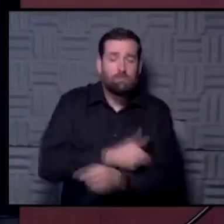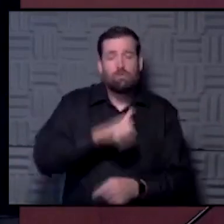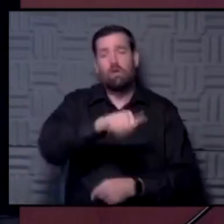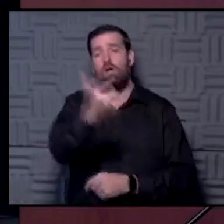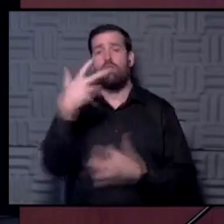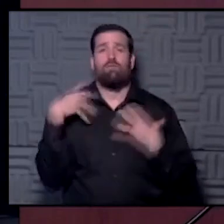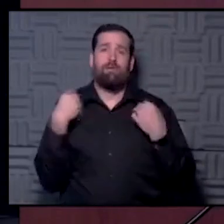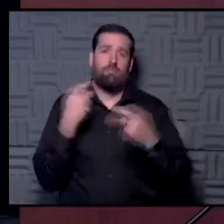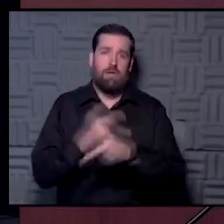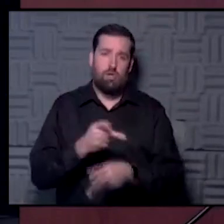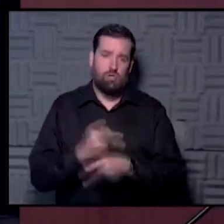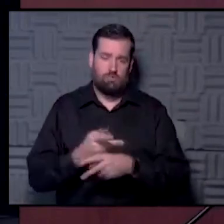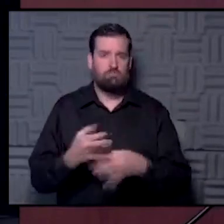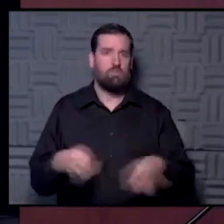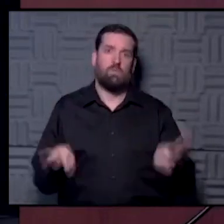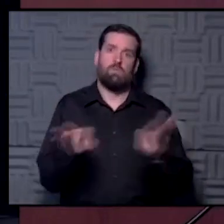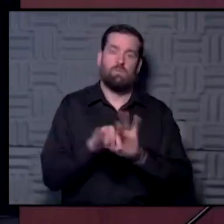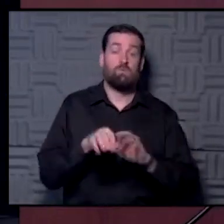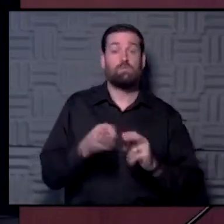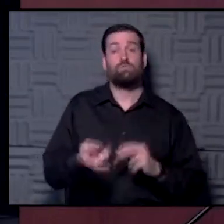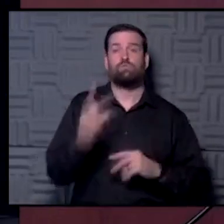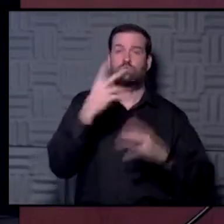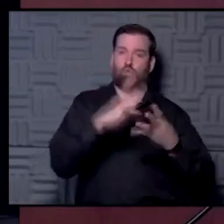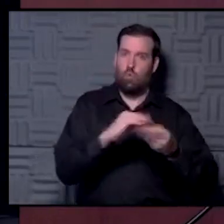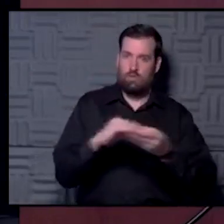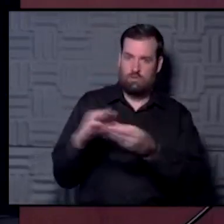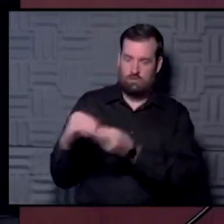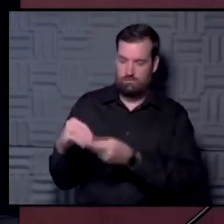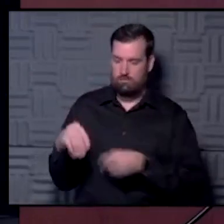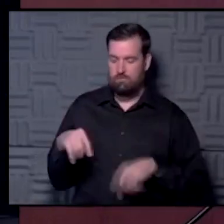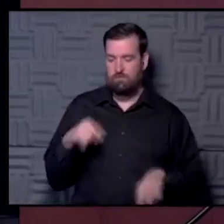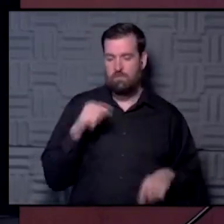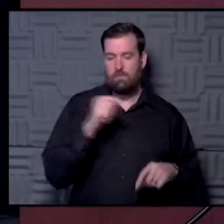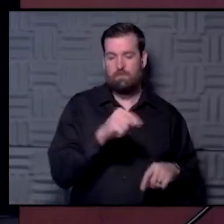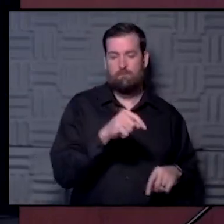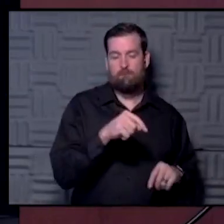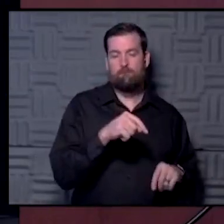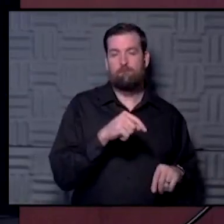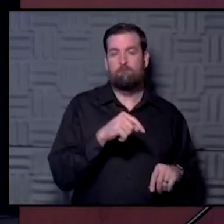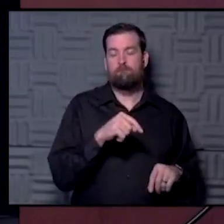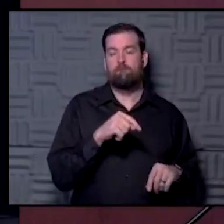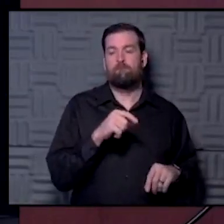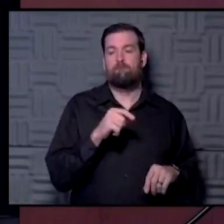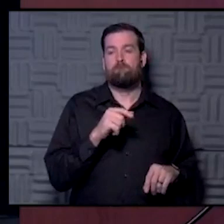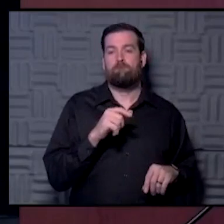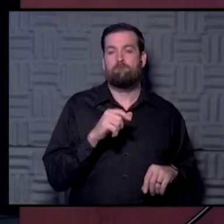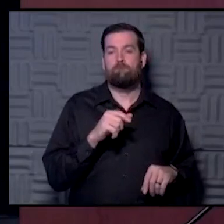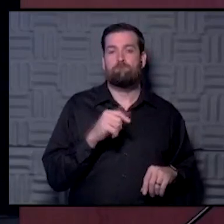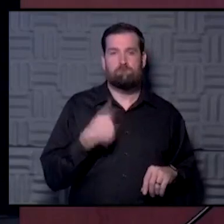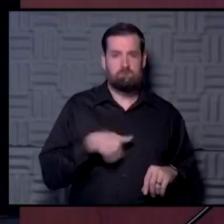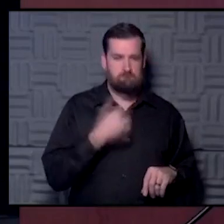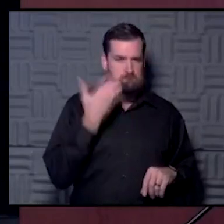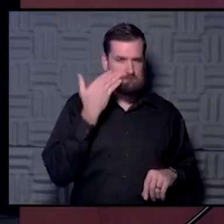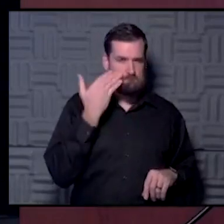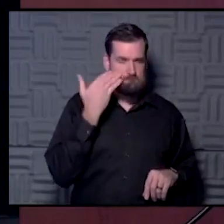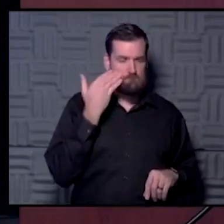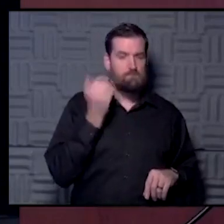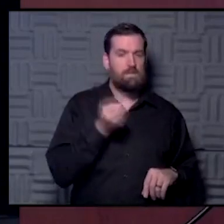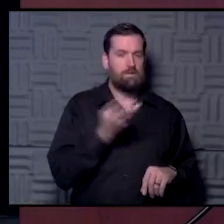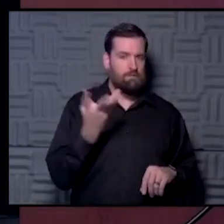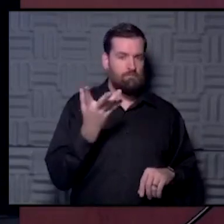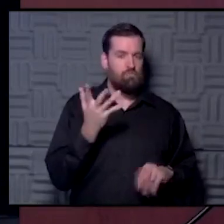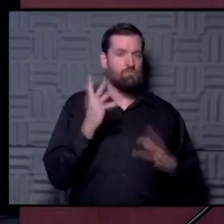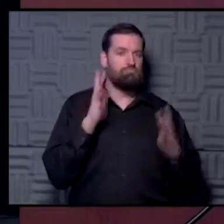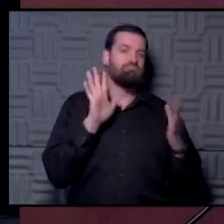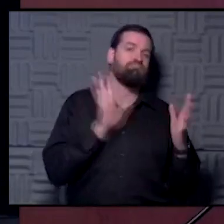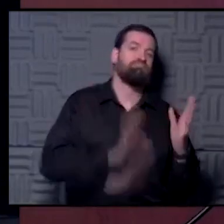facilities in that area. So here are the two stories I'll tell you about that. We know from a number of our contacts